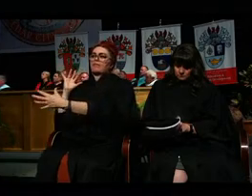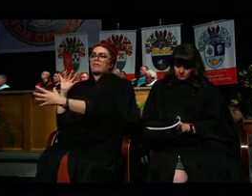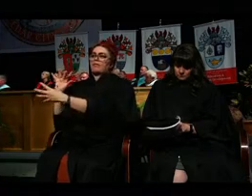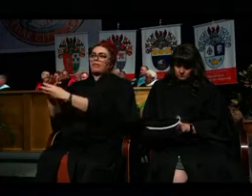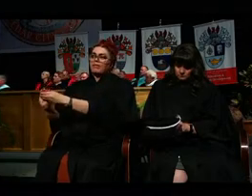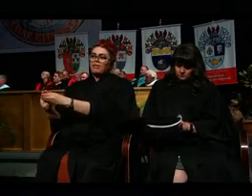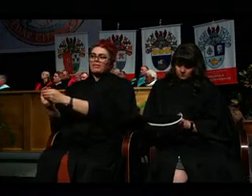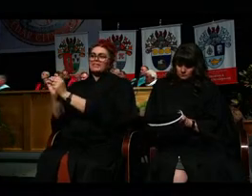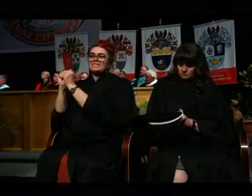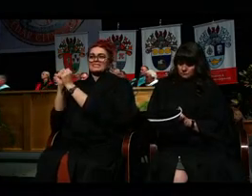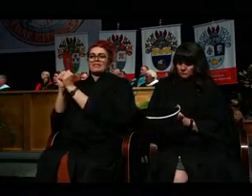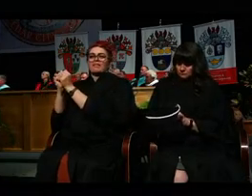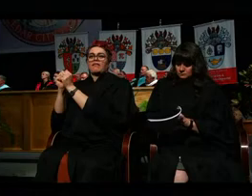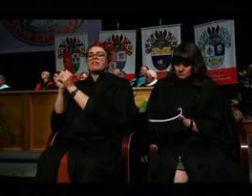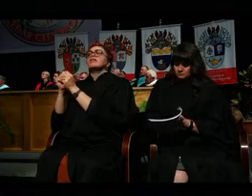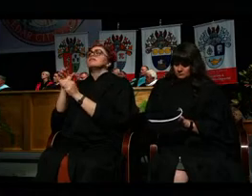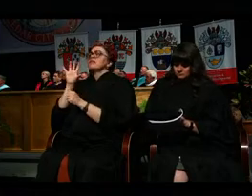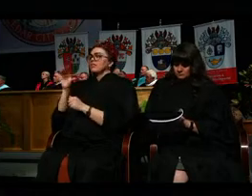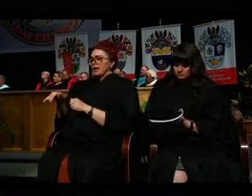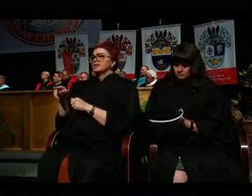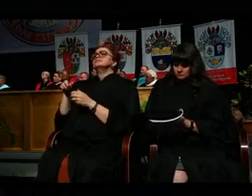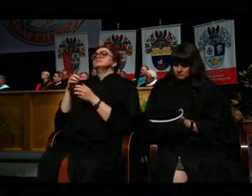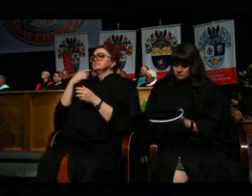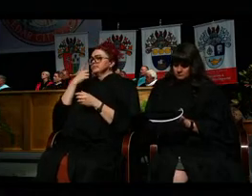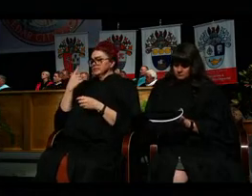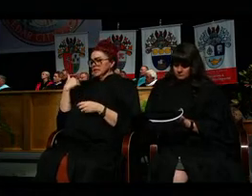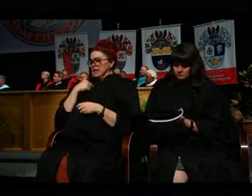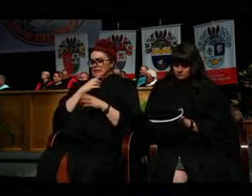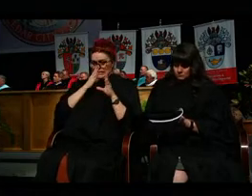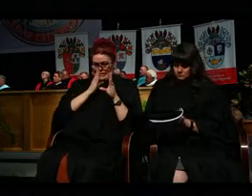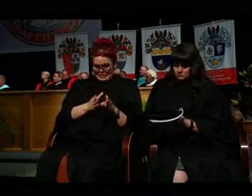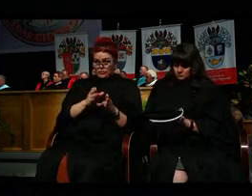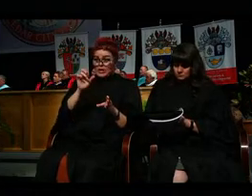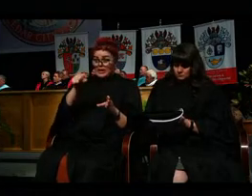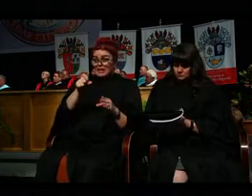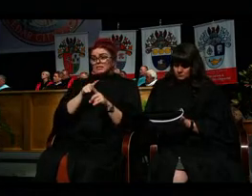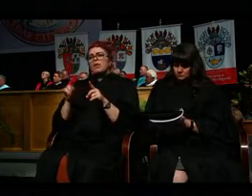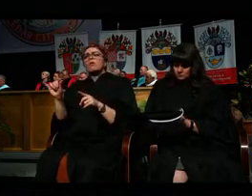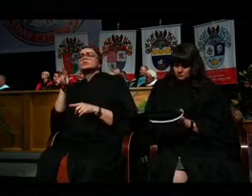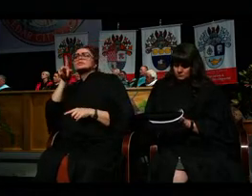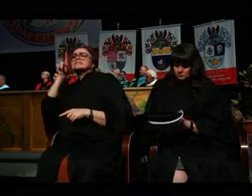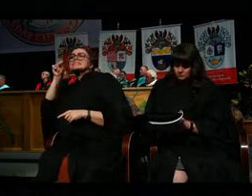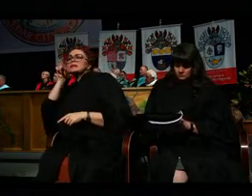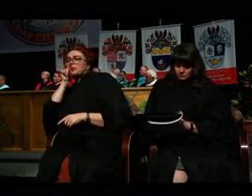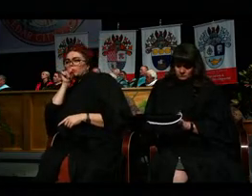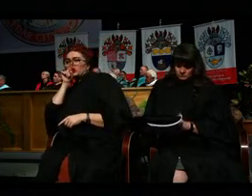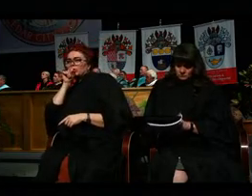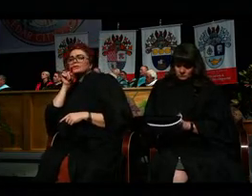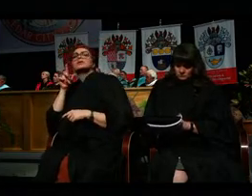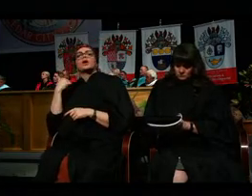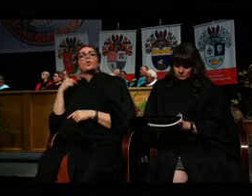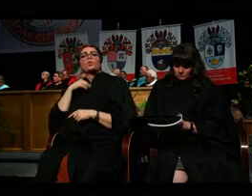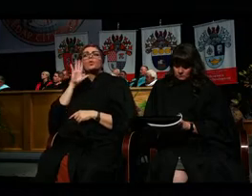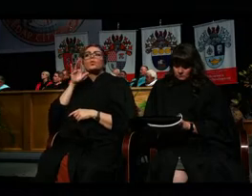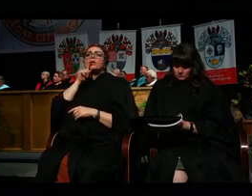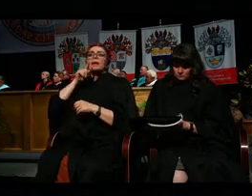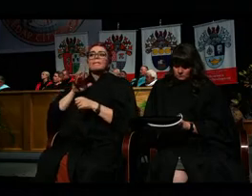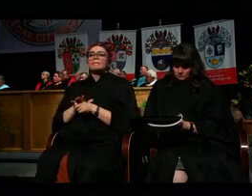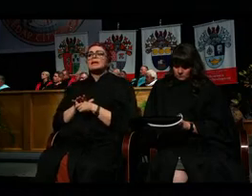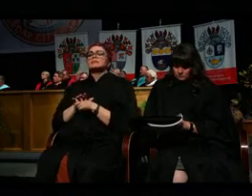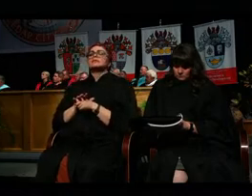individuals and as T-Birds. Let's commit to leave this place, our community, and our world